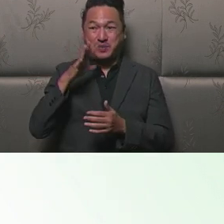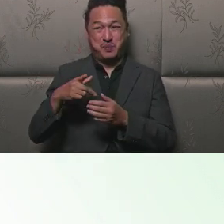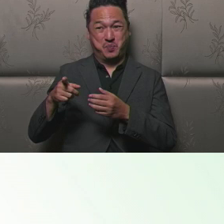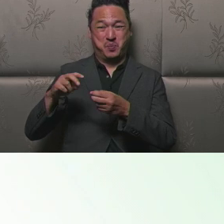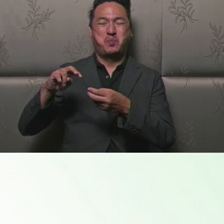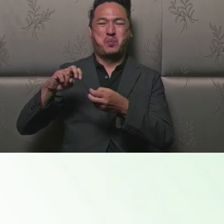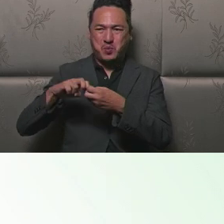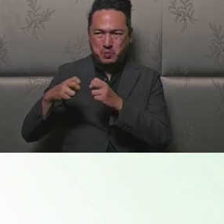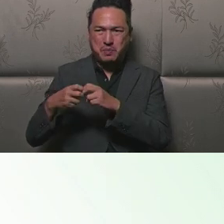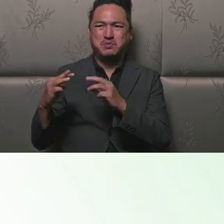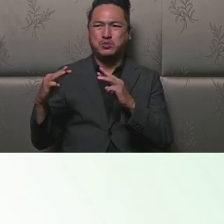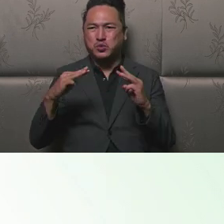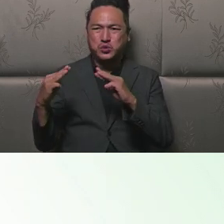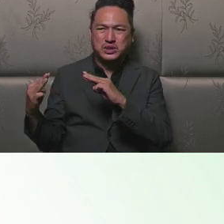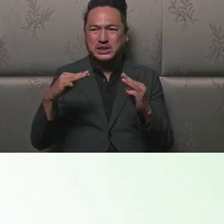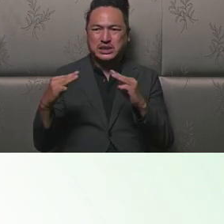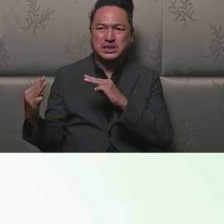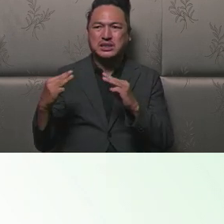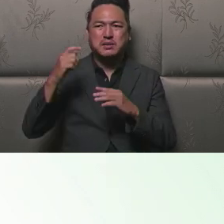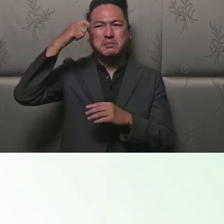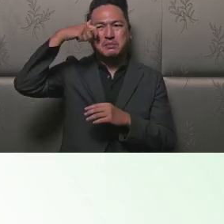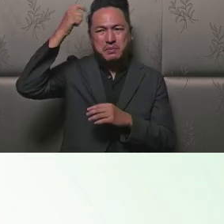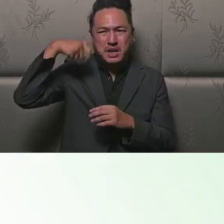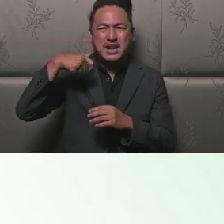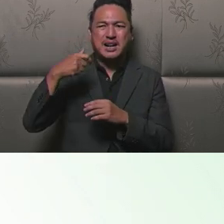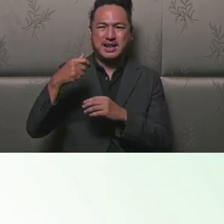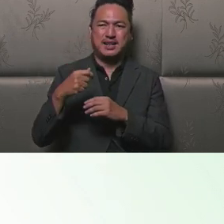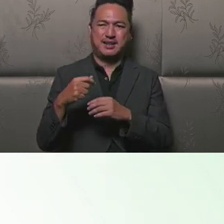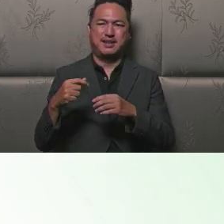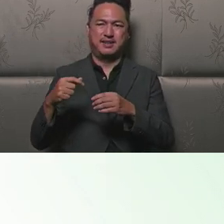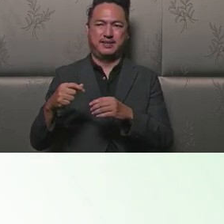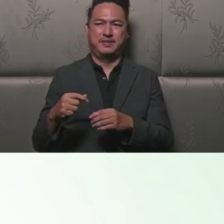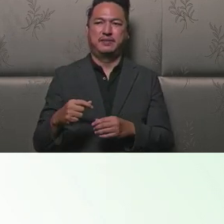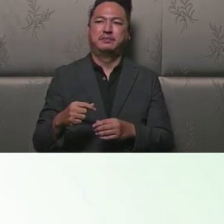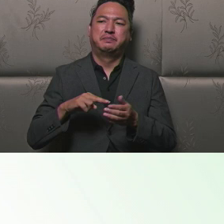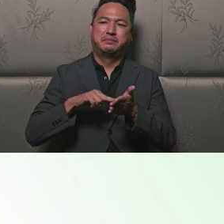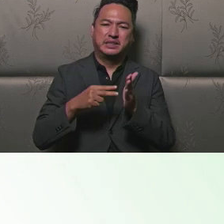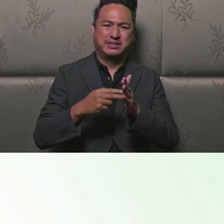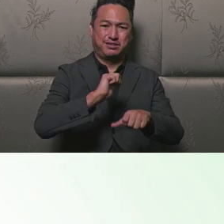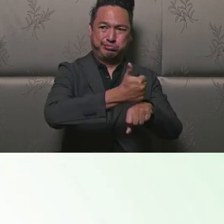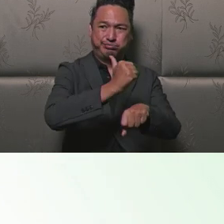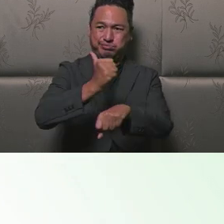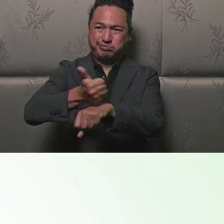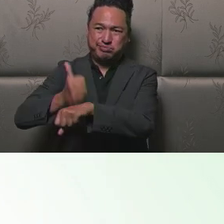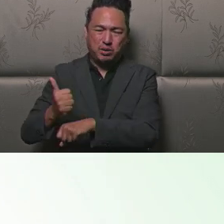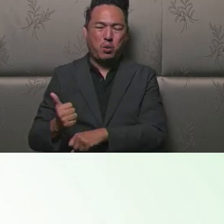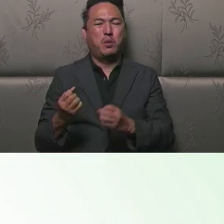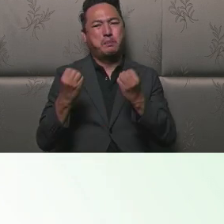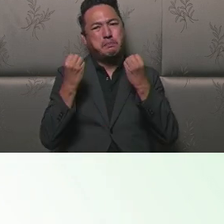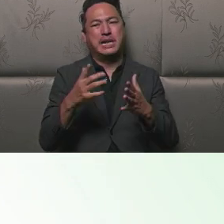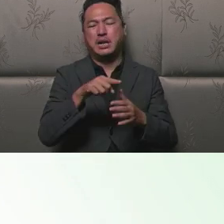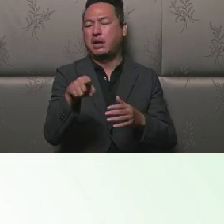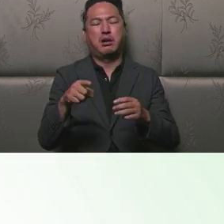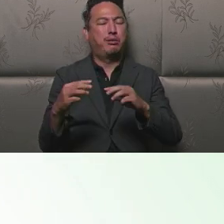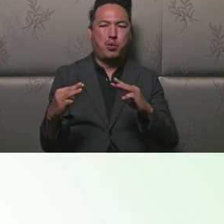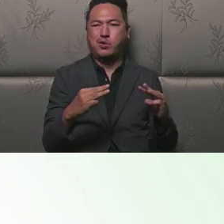basic. Certification can also be quite a bit of a challenge. And this is where UNHCR, in the past, we tried